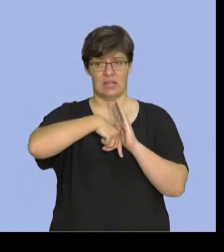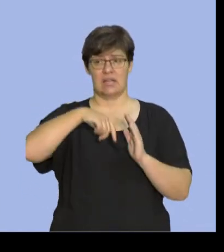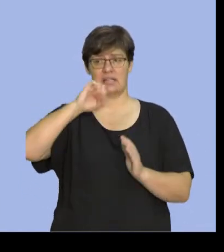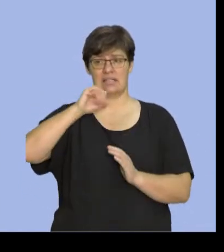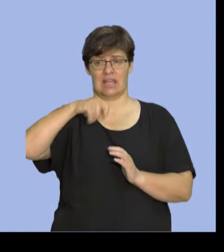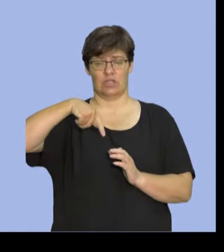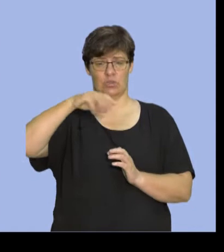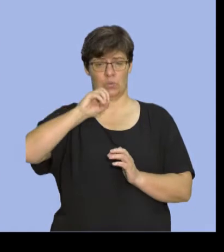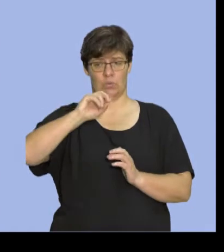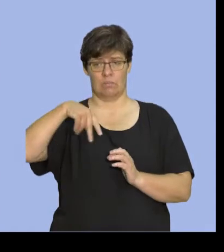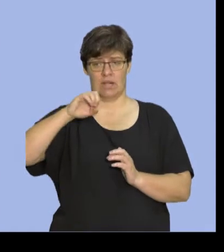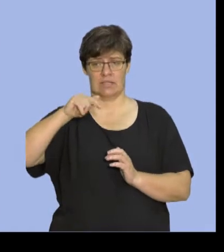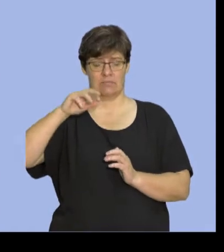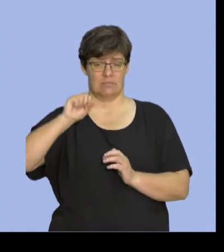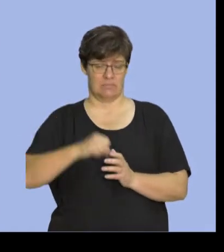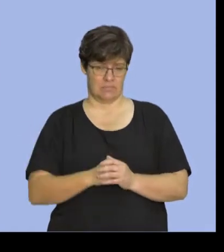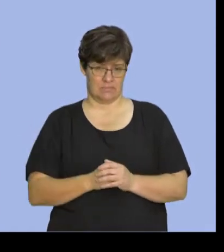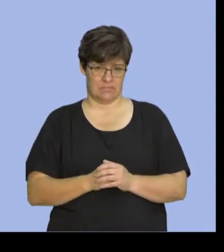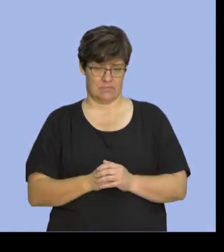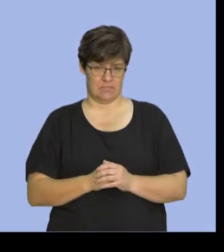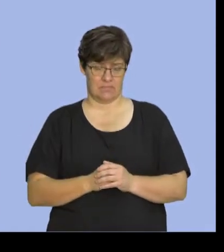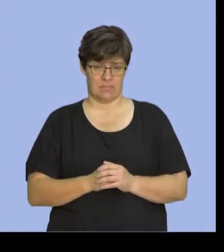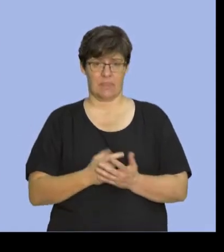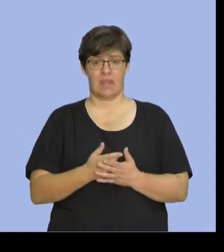a cell, and then the term